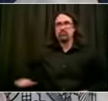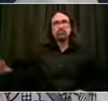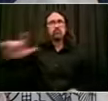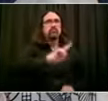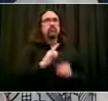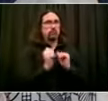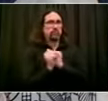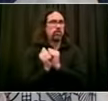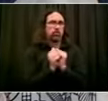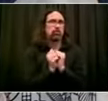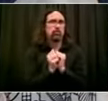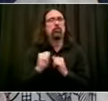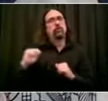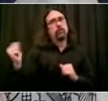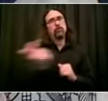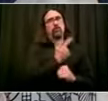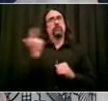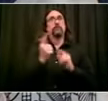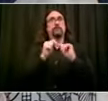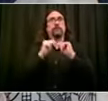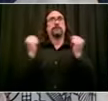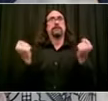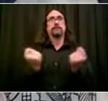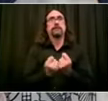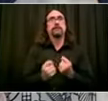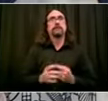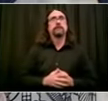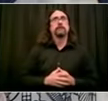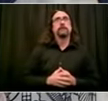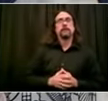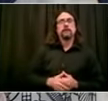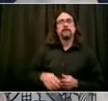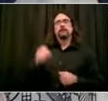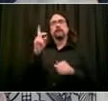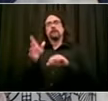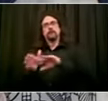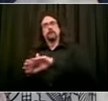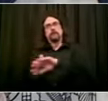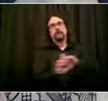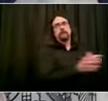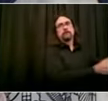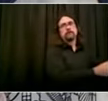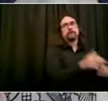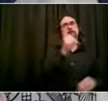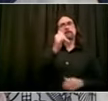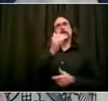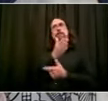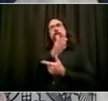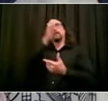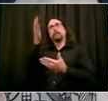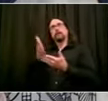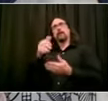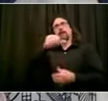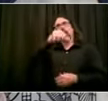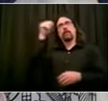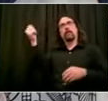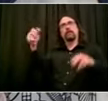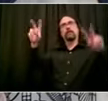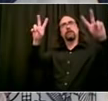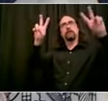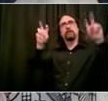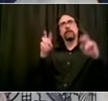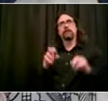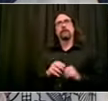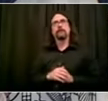is very much related to new developments that has a huge impact on this city's present and future. That's the